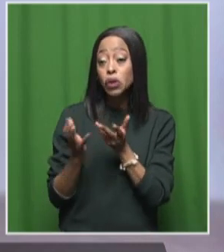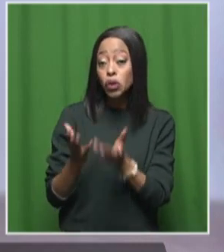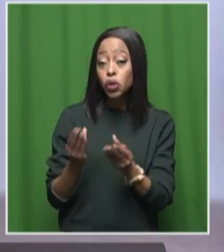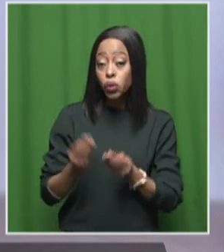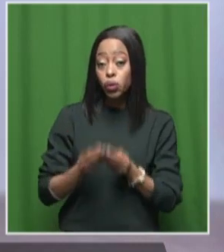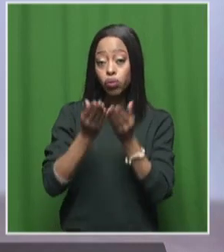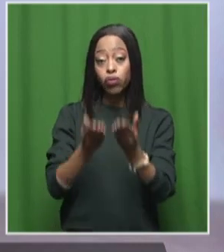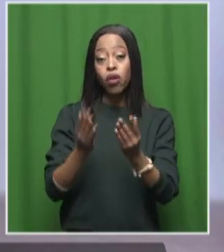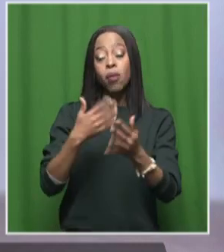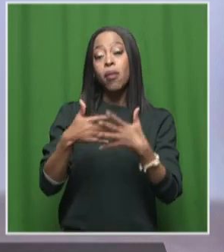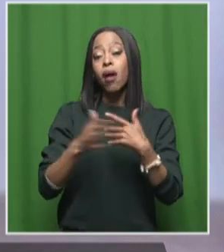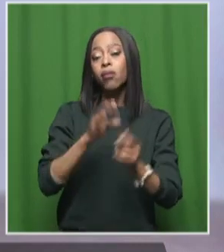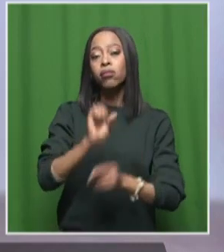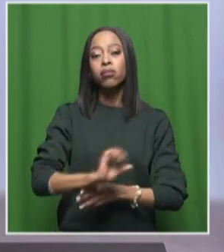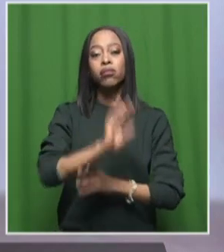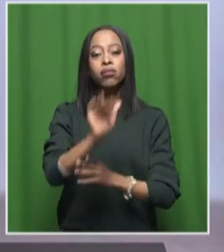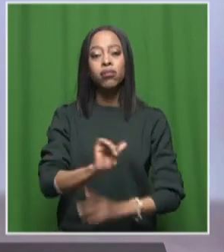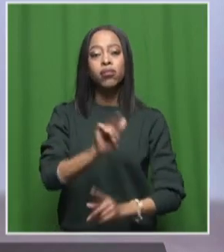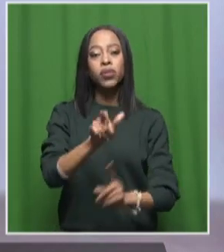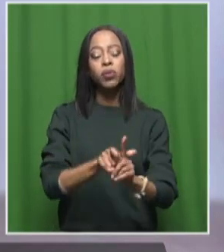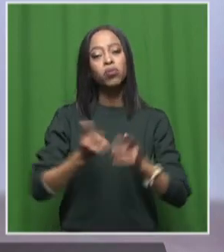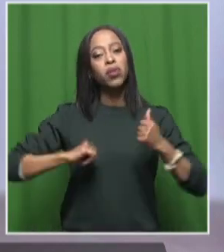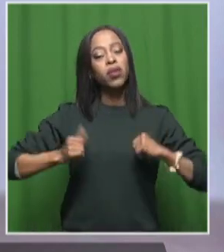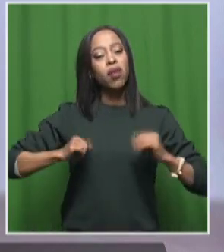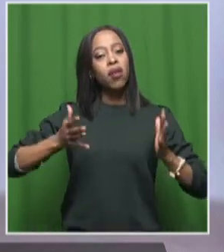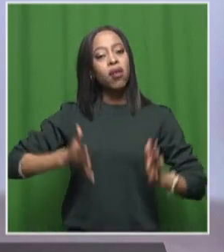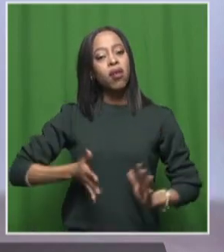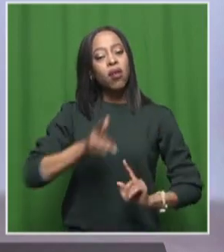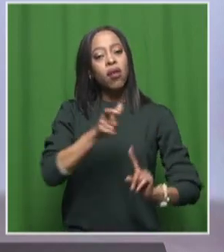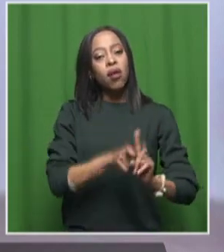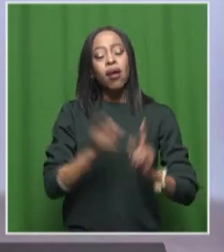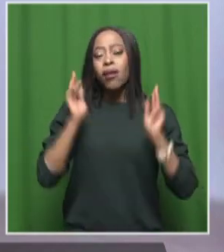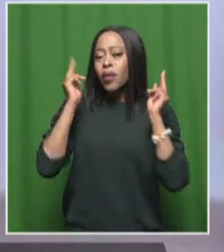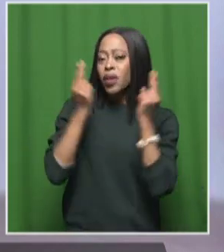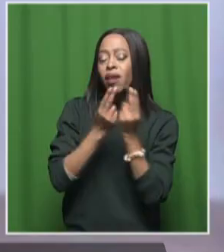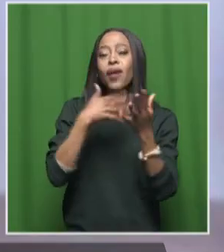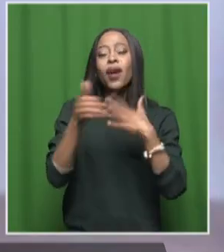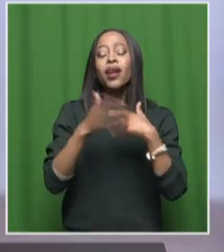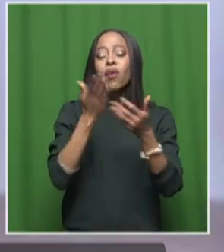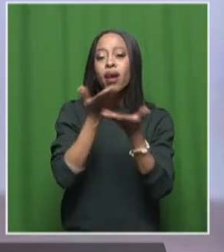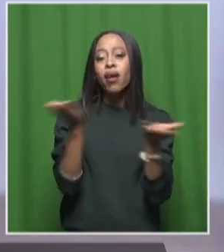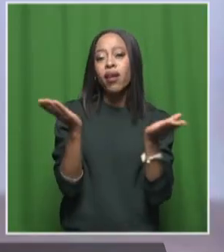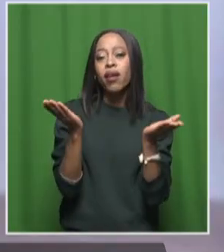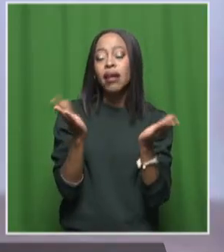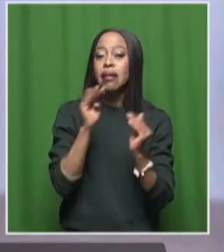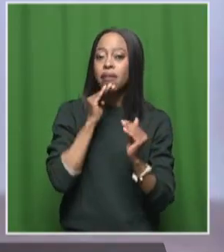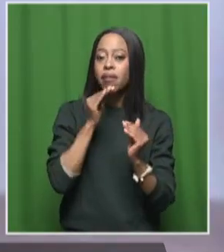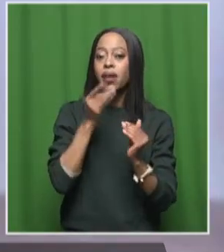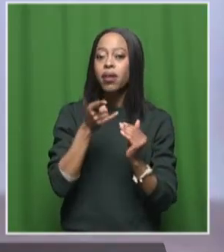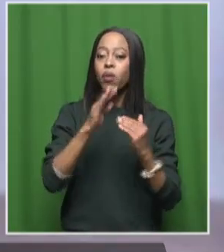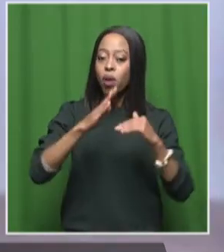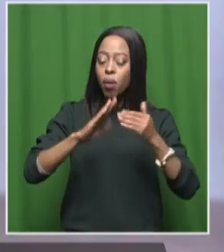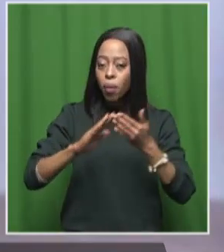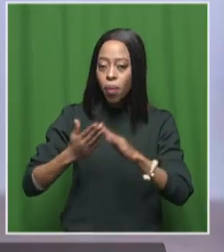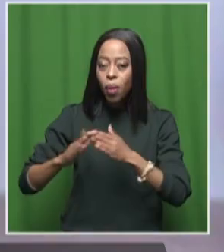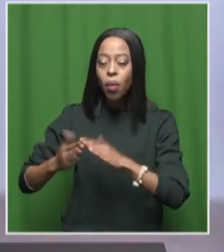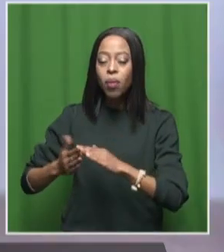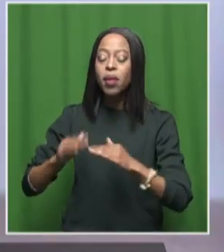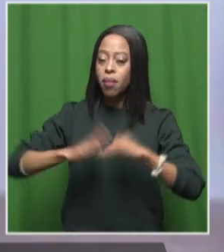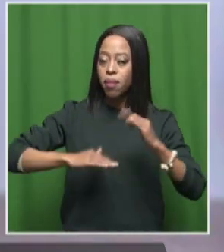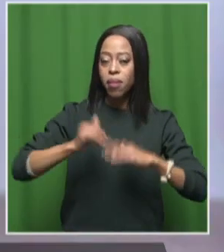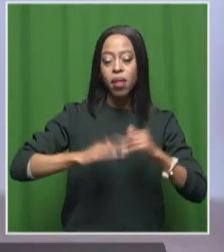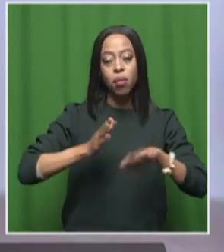African, any drama actor at any university or institution, it's actually going to build communities and society and the world at